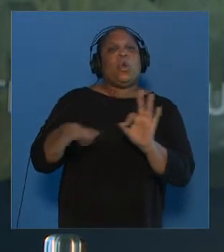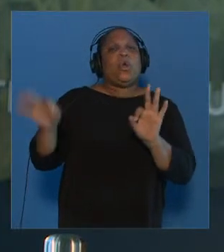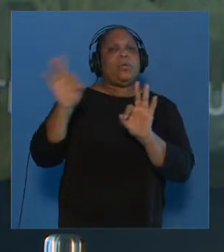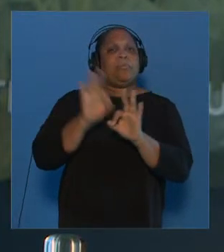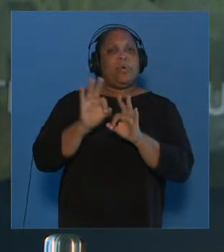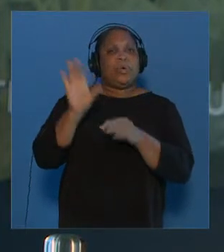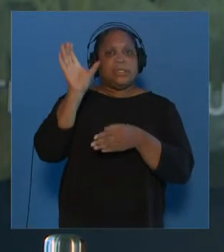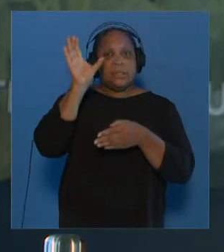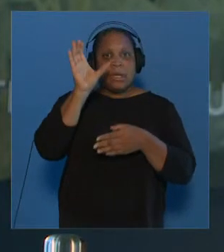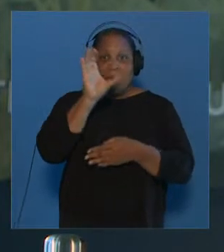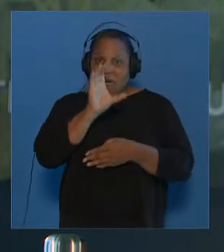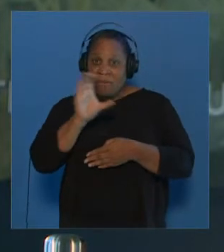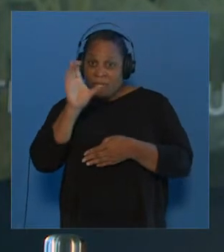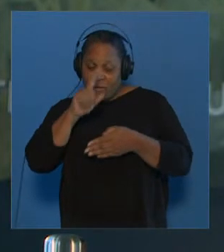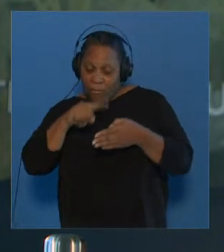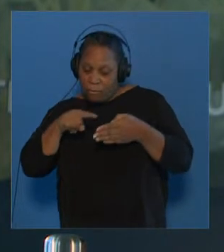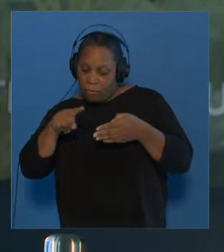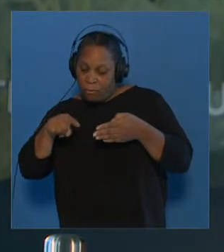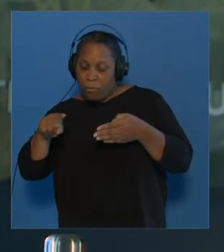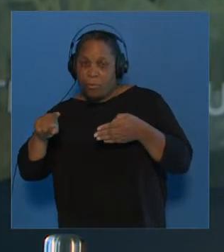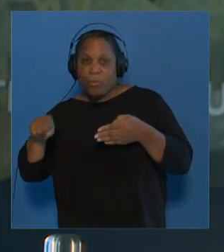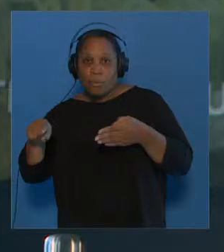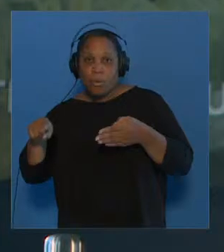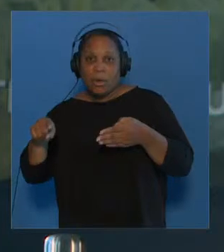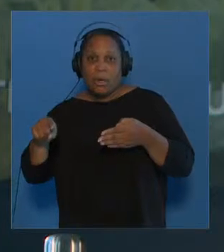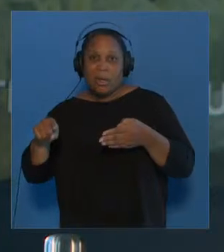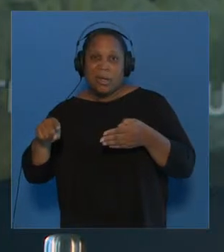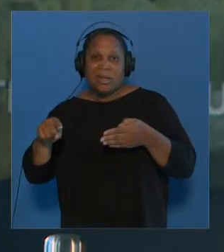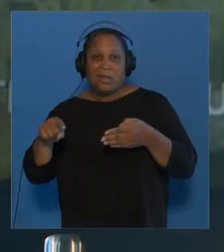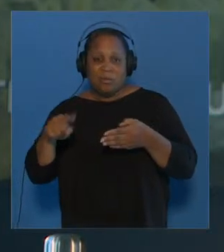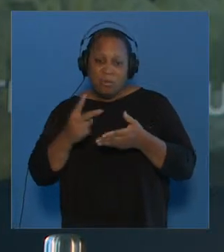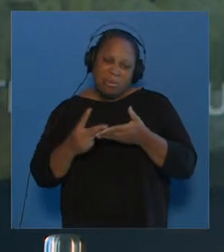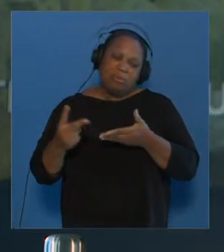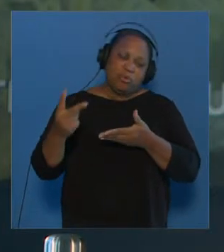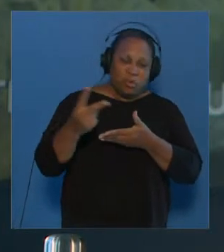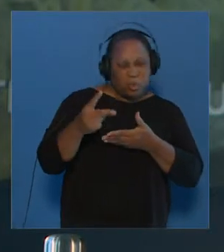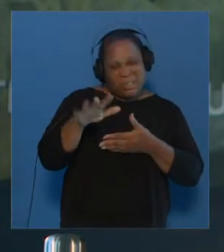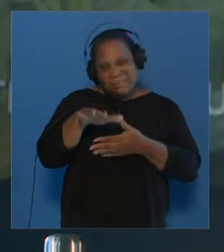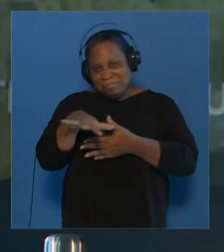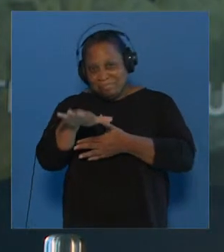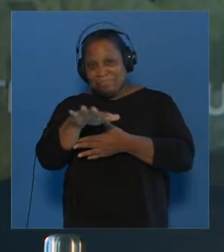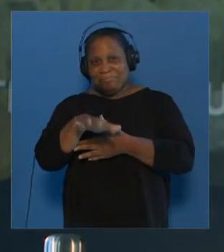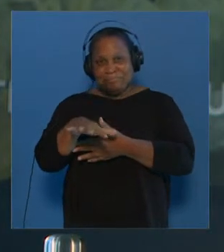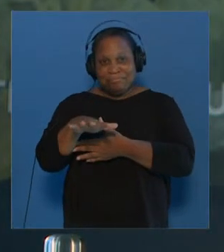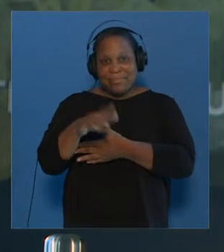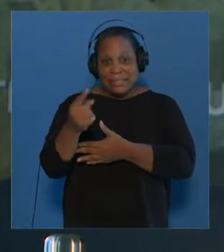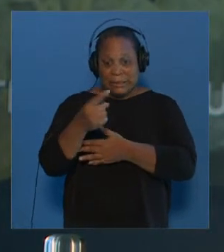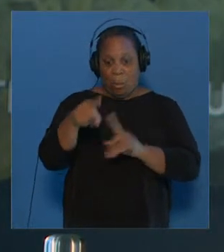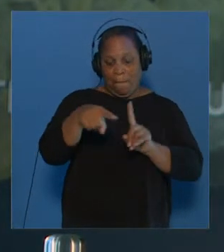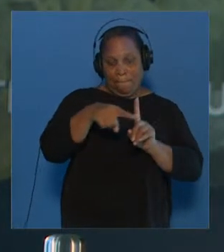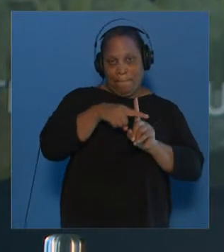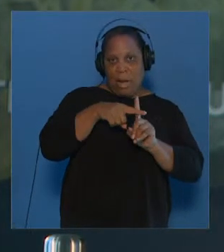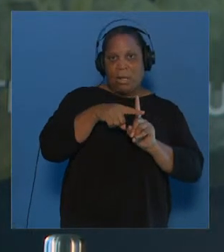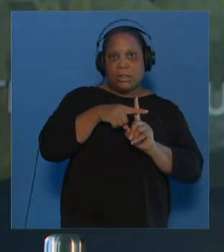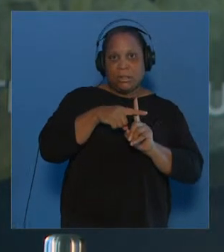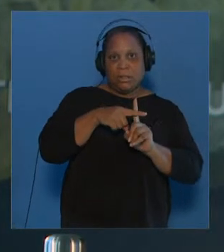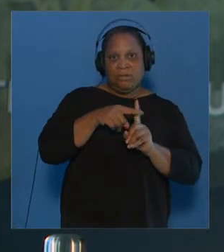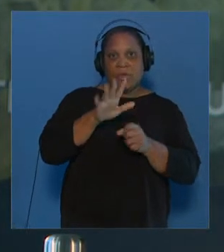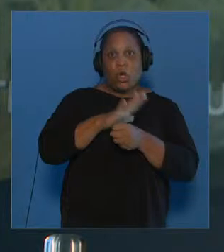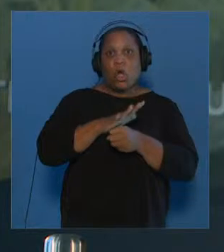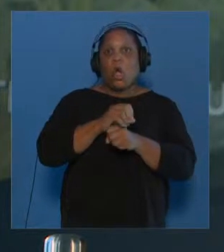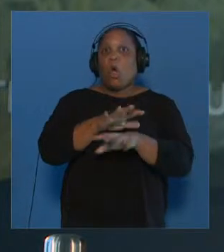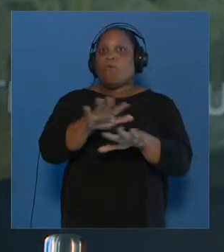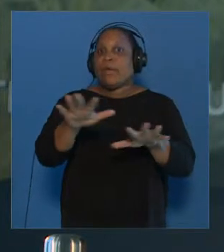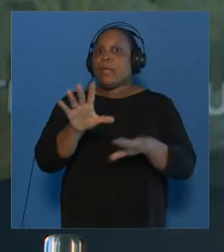And if during the next 2 weeks or so, somebody tests positive for COVID-19,